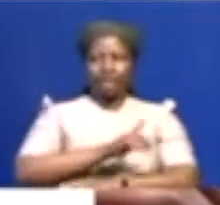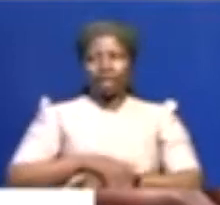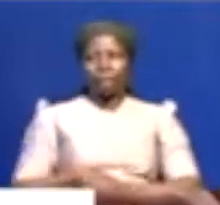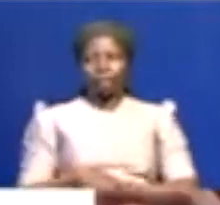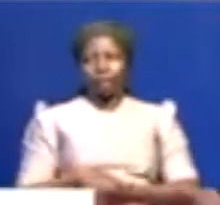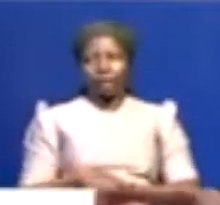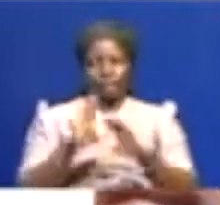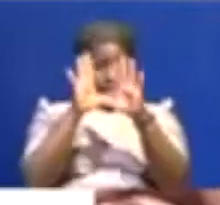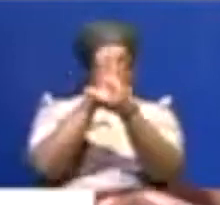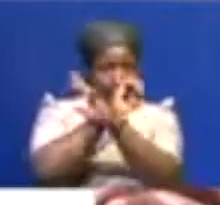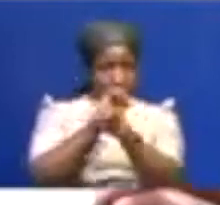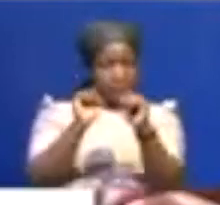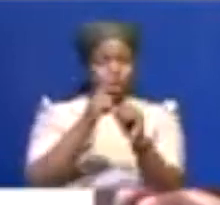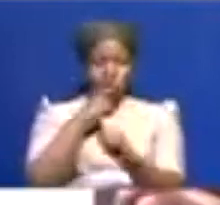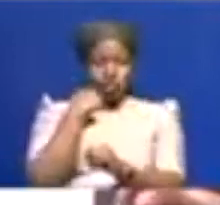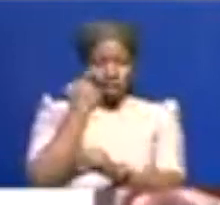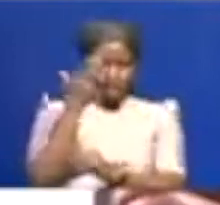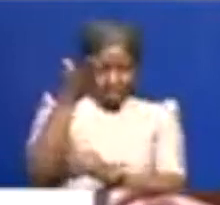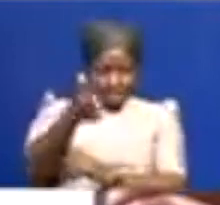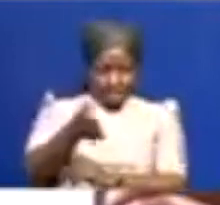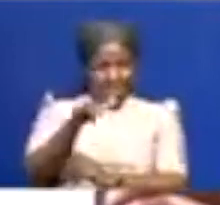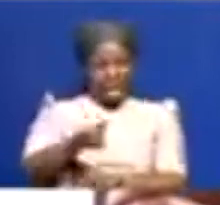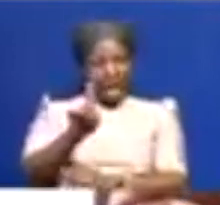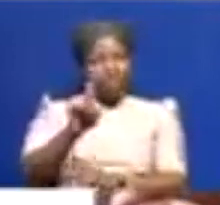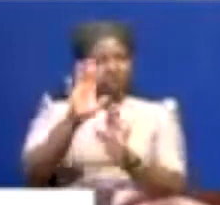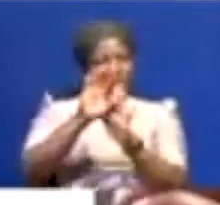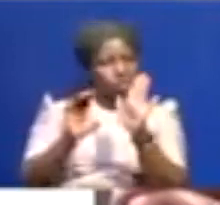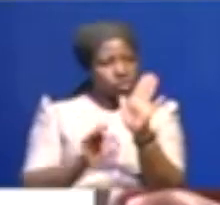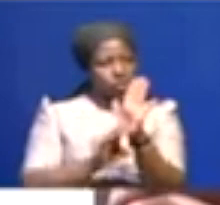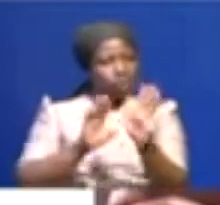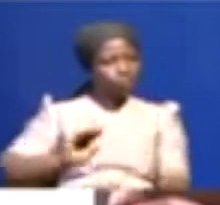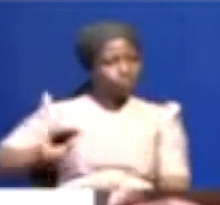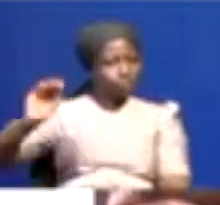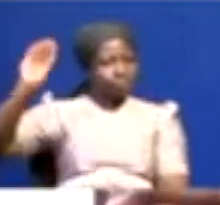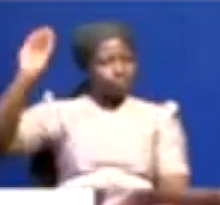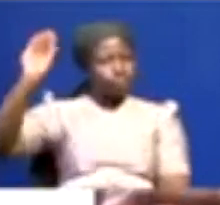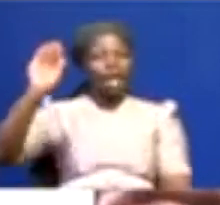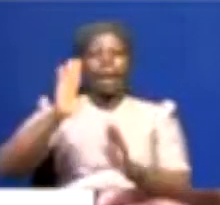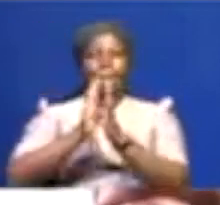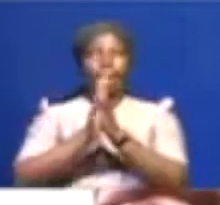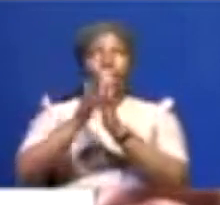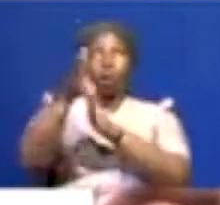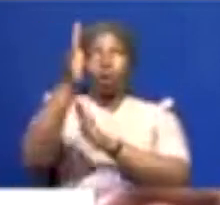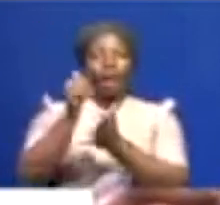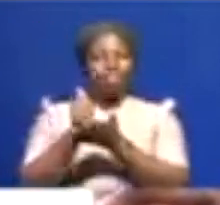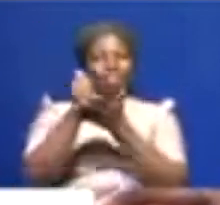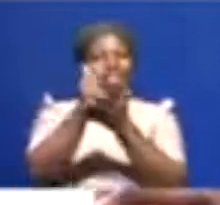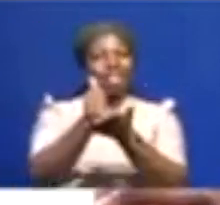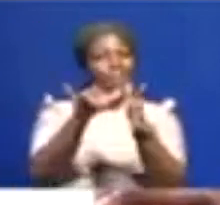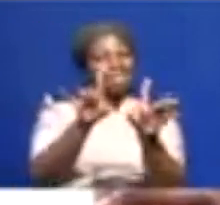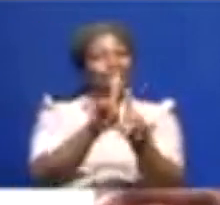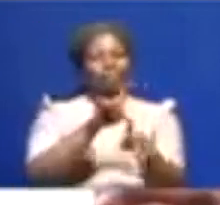Rais ambaye ako pale na alinua katiba juu akaomba Mwenyezi Mungu amsaidie tena arudi pale